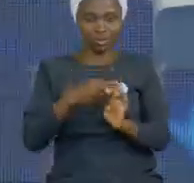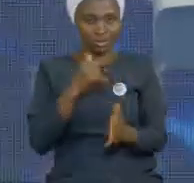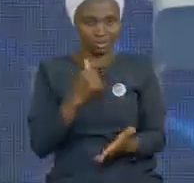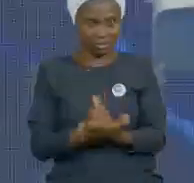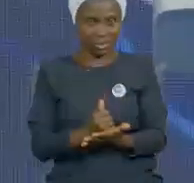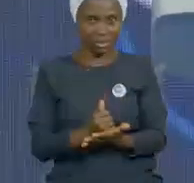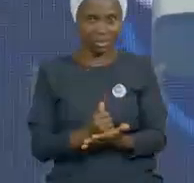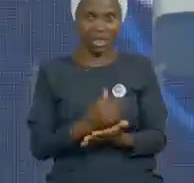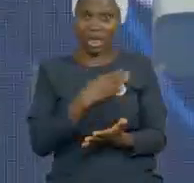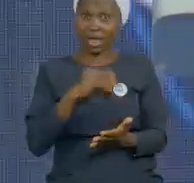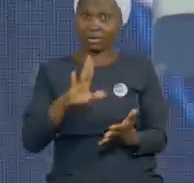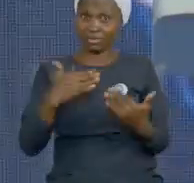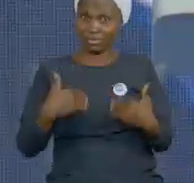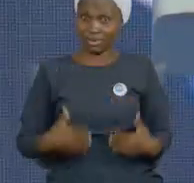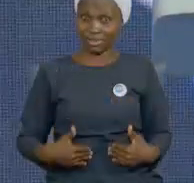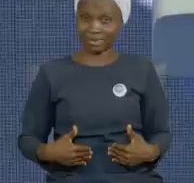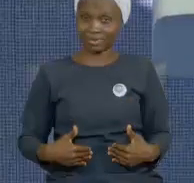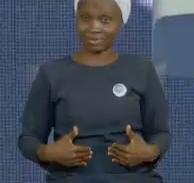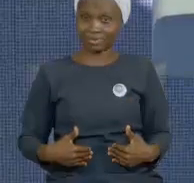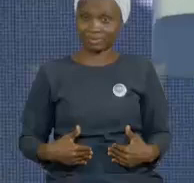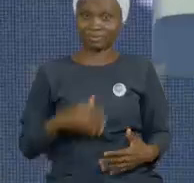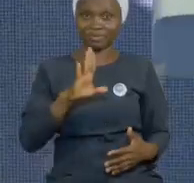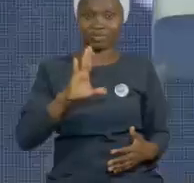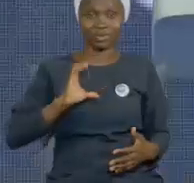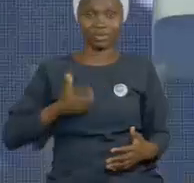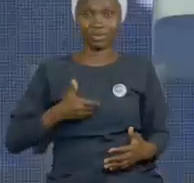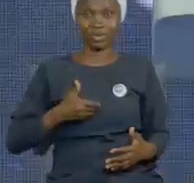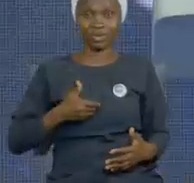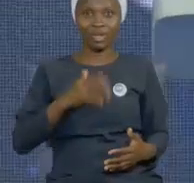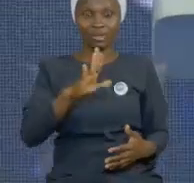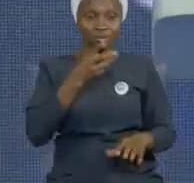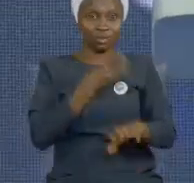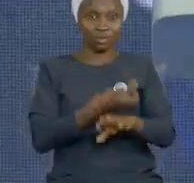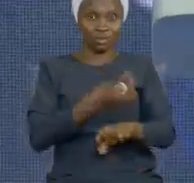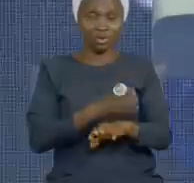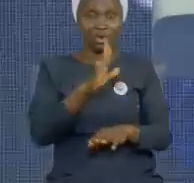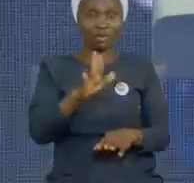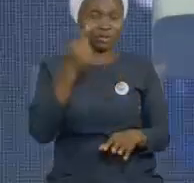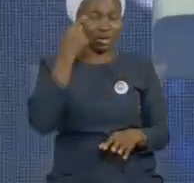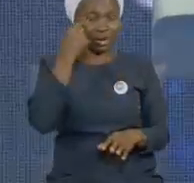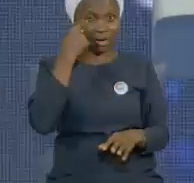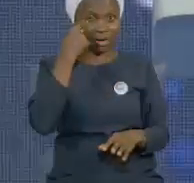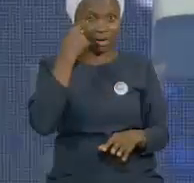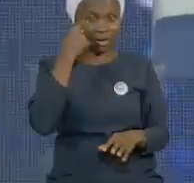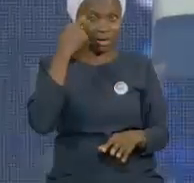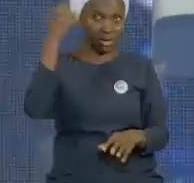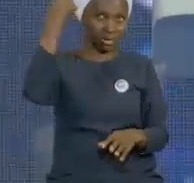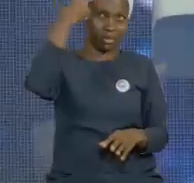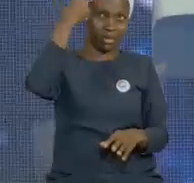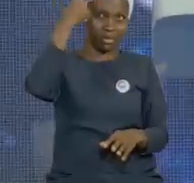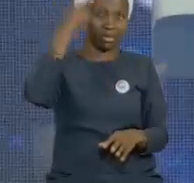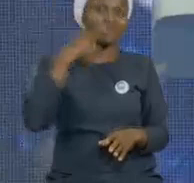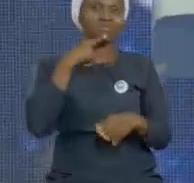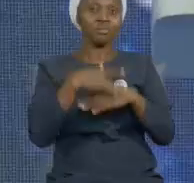And your body, the bone, the eyes, the brain, the blood,